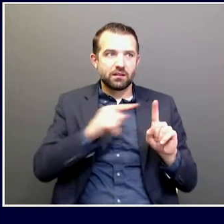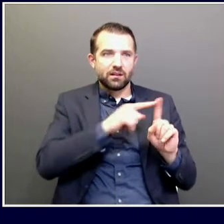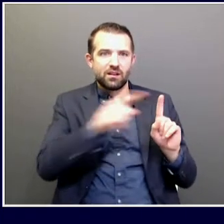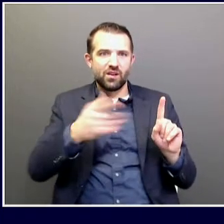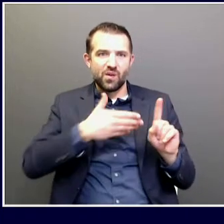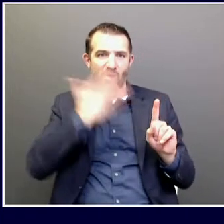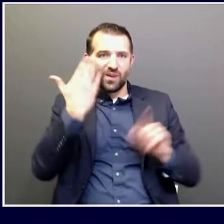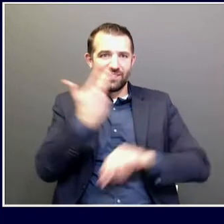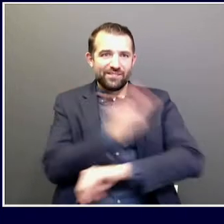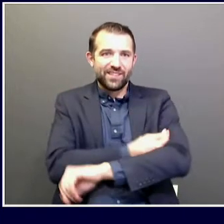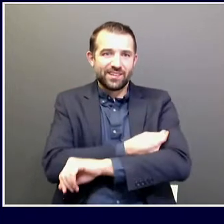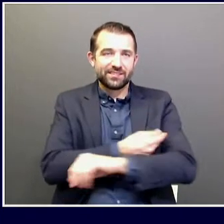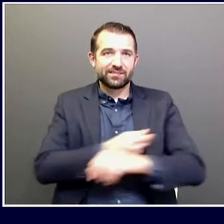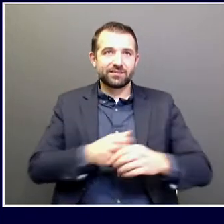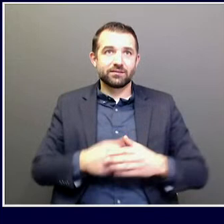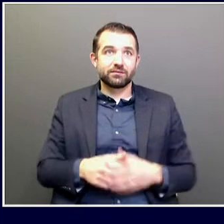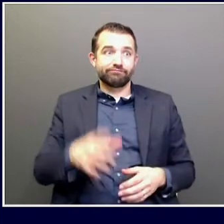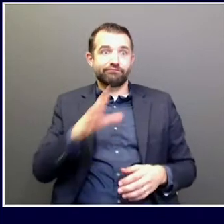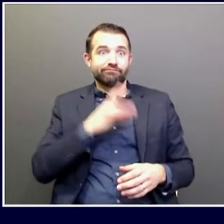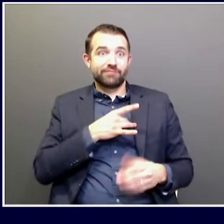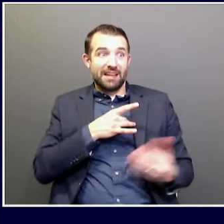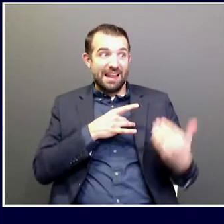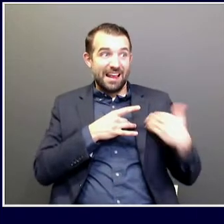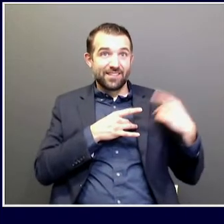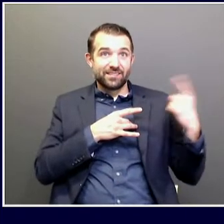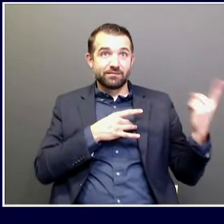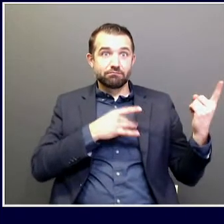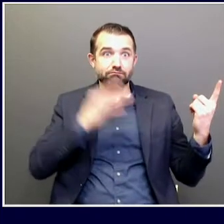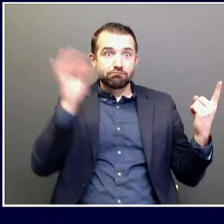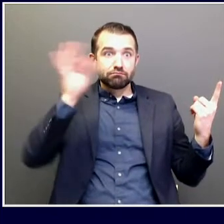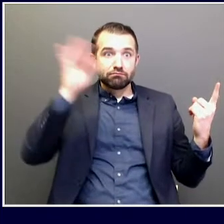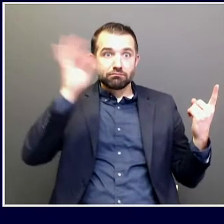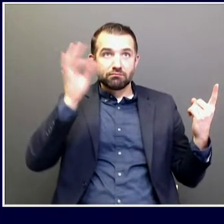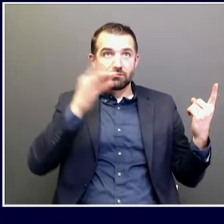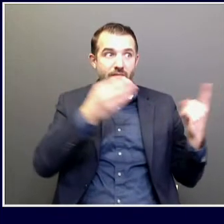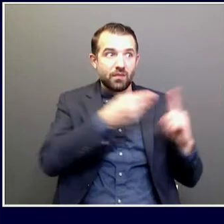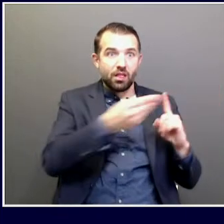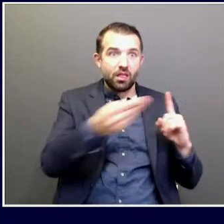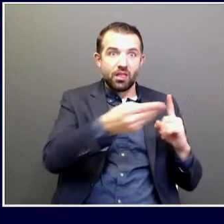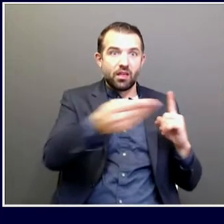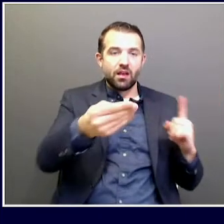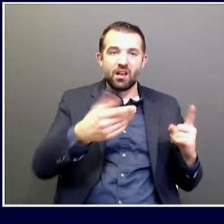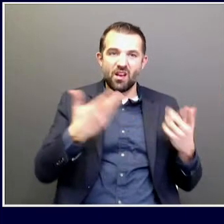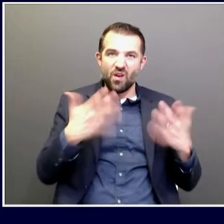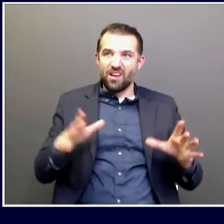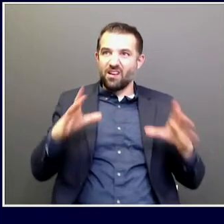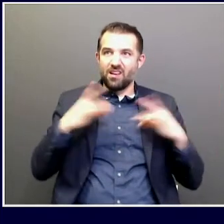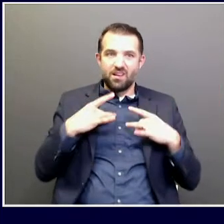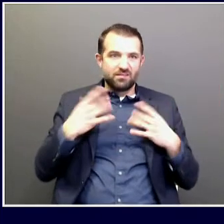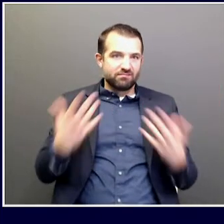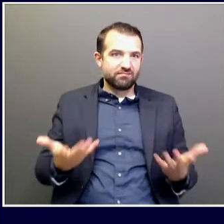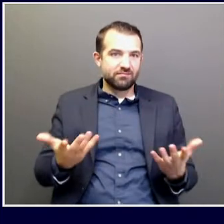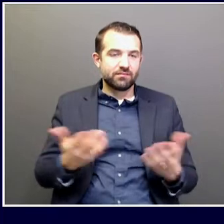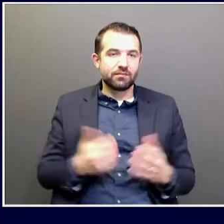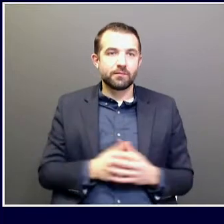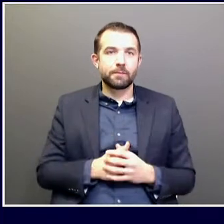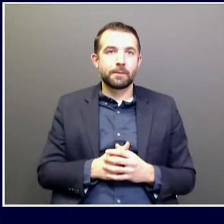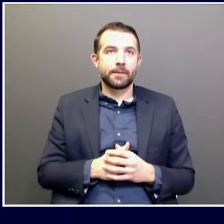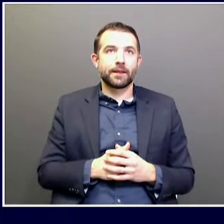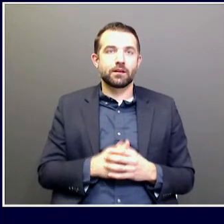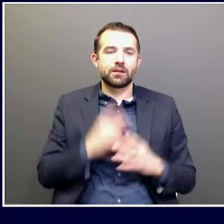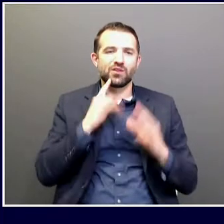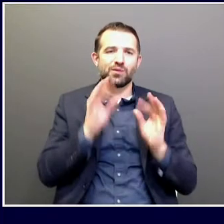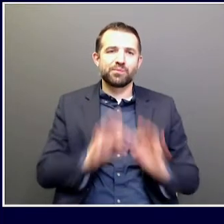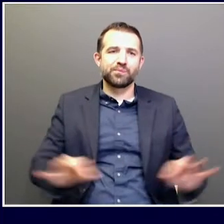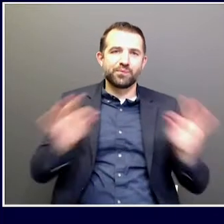abiding by common sense rules and protocols, not wearing masks, etc. But mostly, think about our healthcare workers in the coming weeks